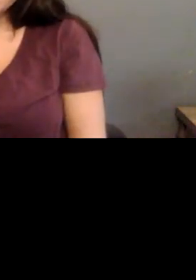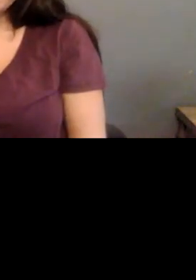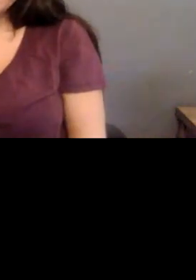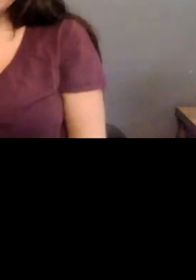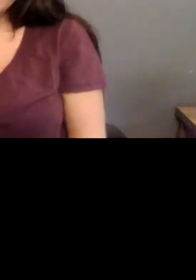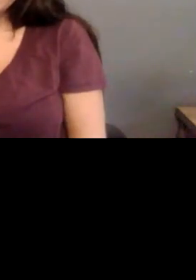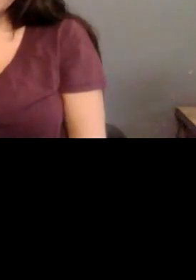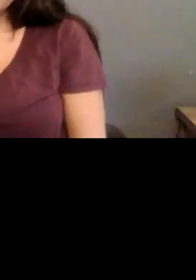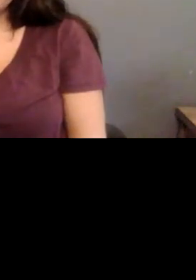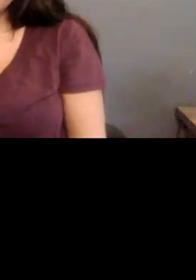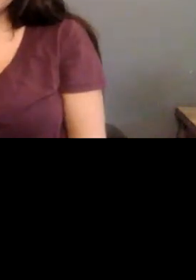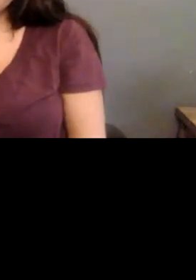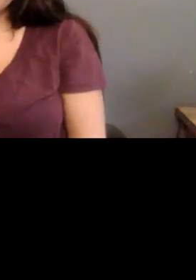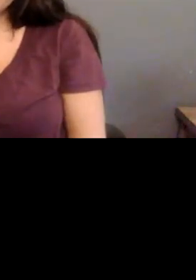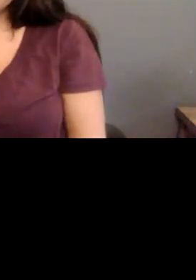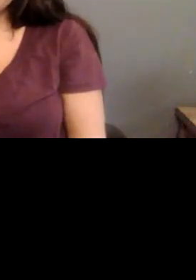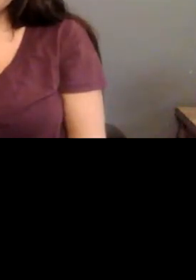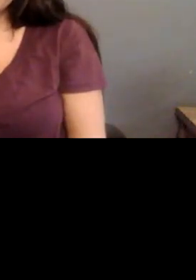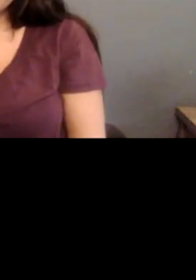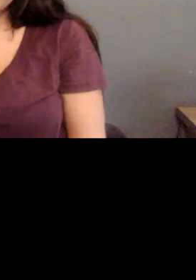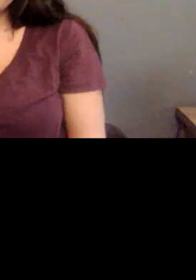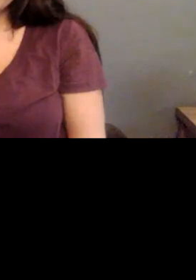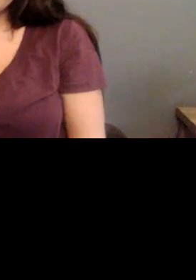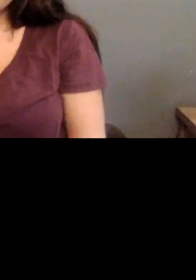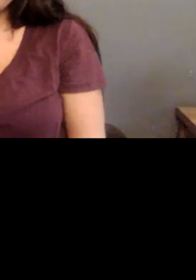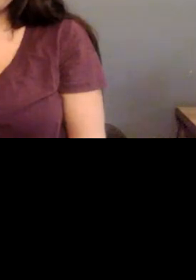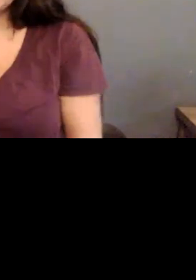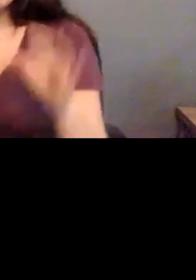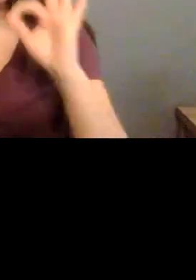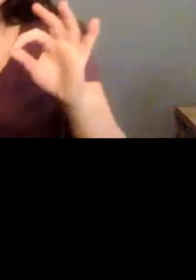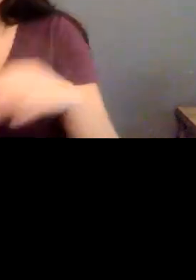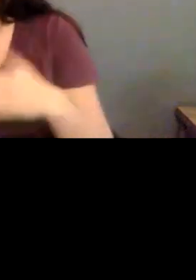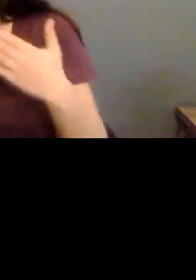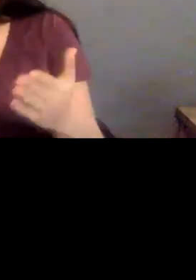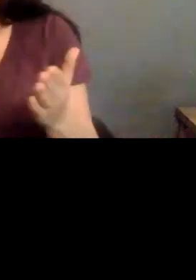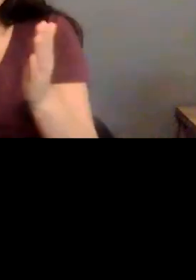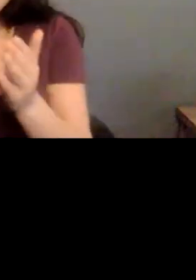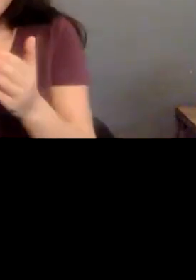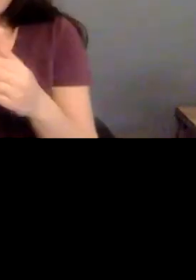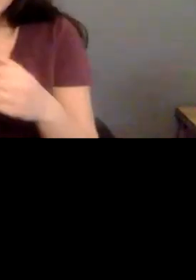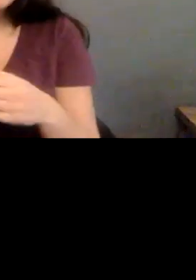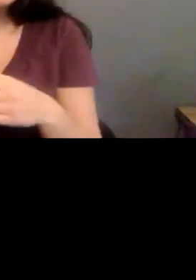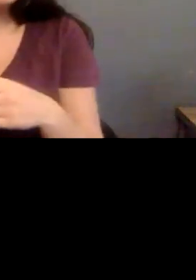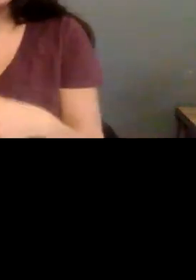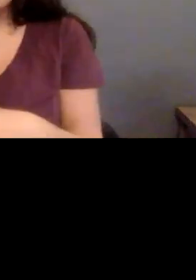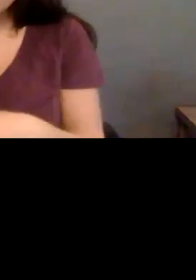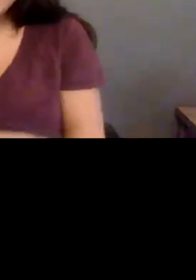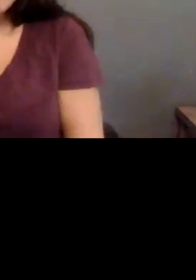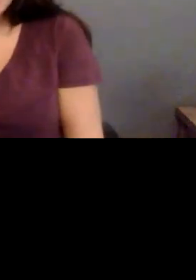I agree. Okay, so I want to thank you again for an excellent, interesting